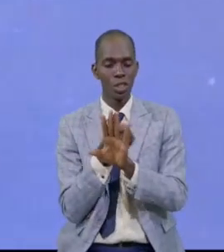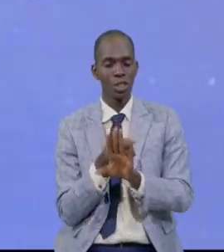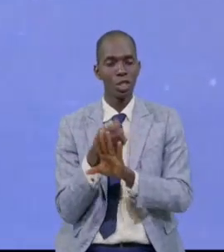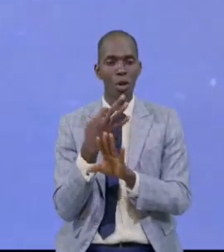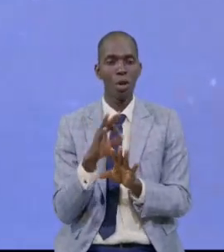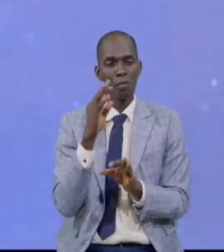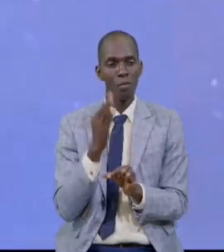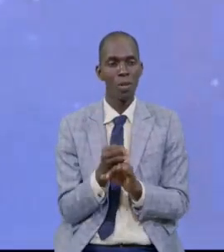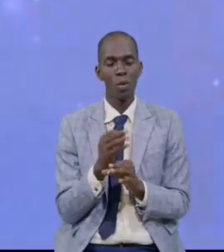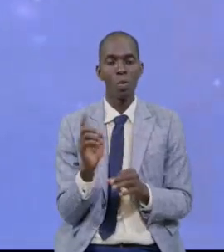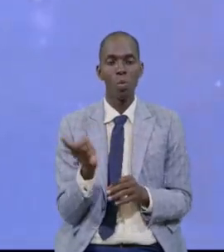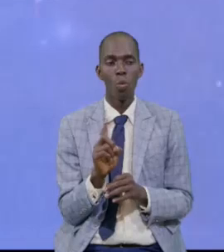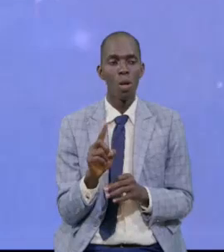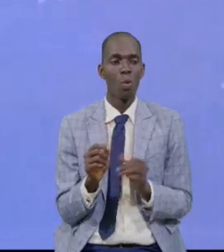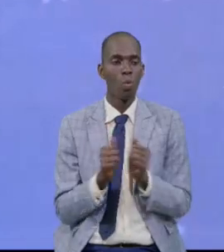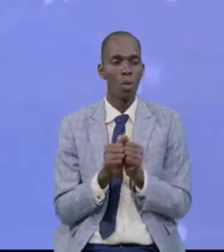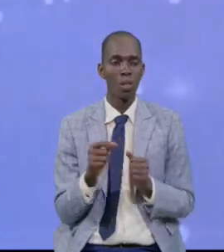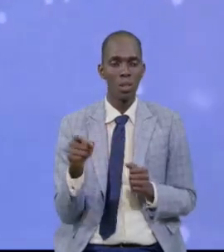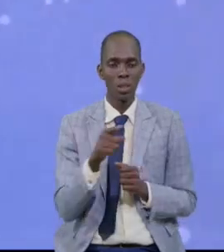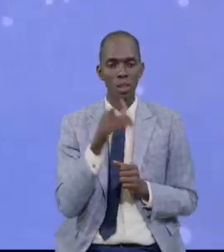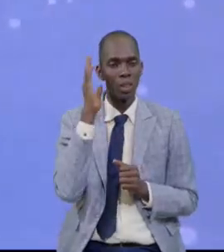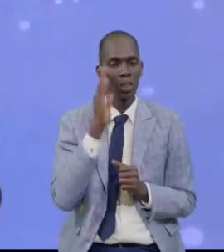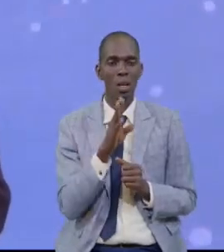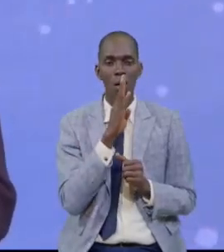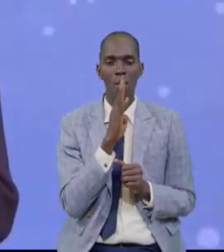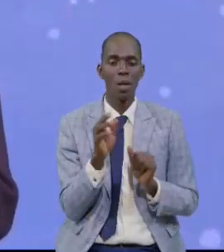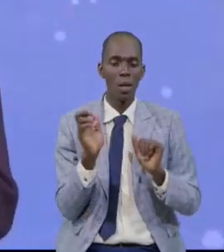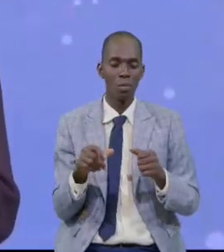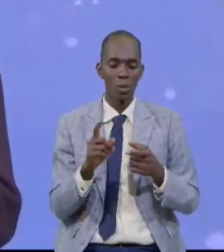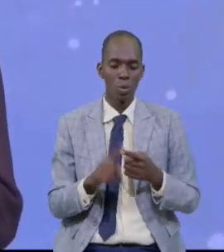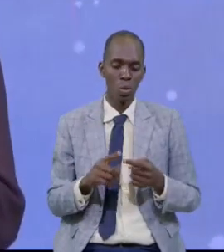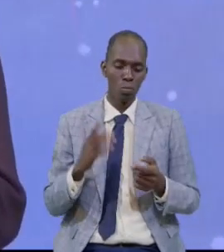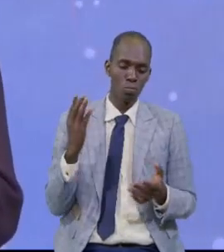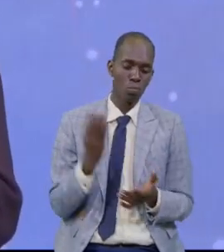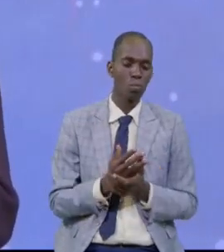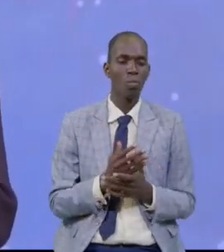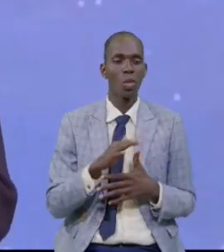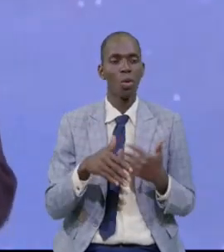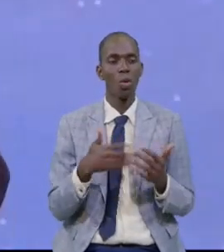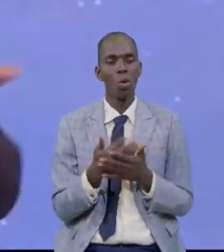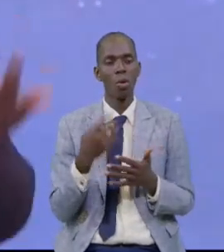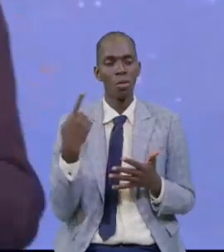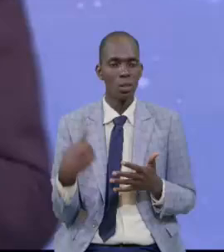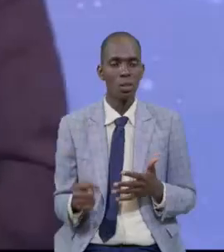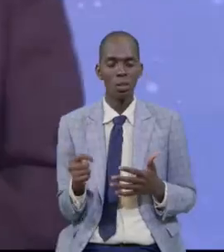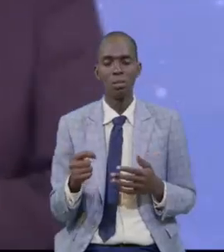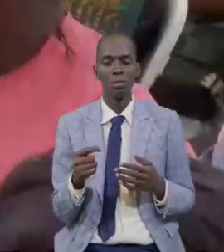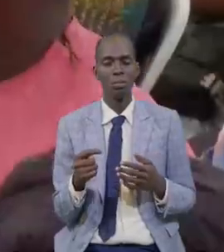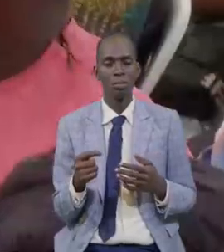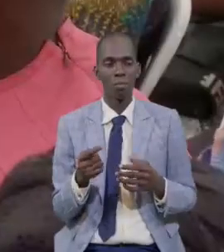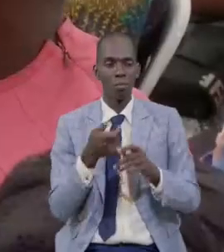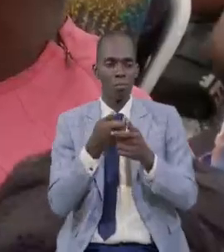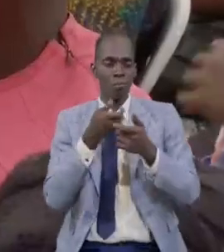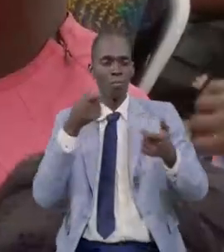ye shall be able to quench all the darts of the wicked. How many darts of the wicked? How